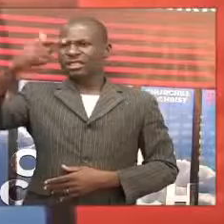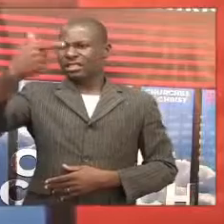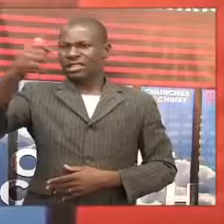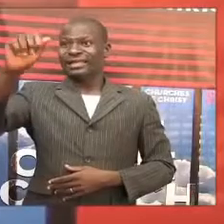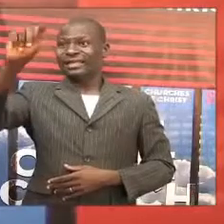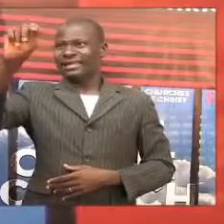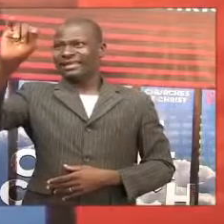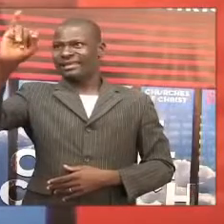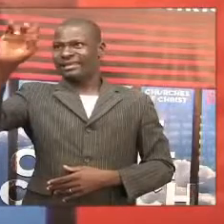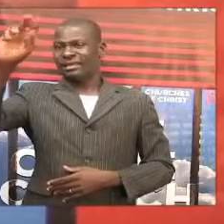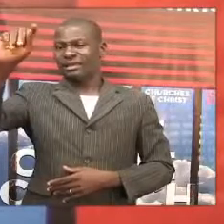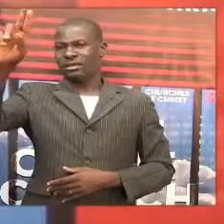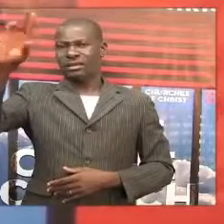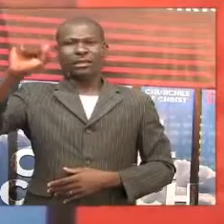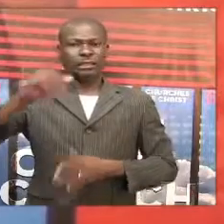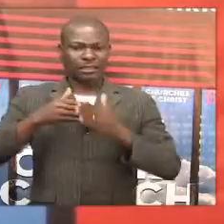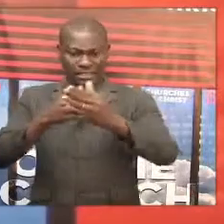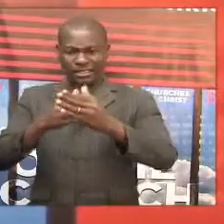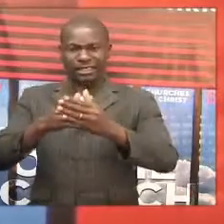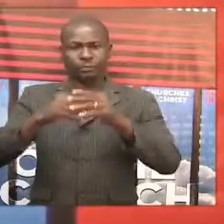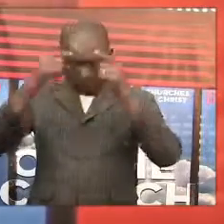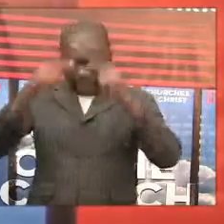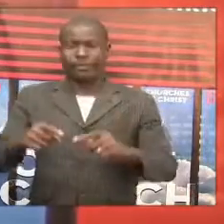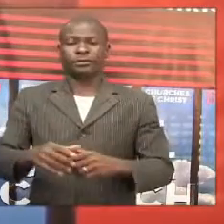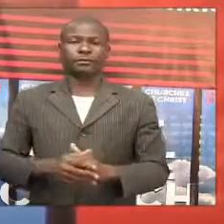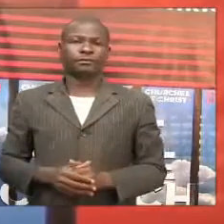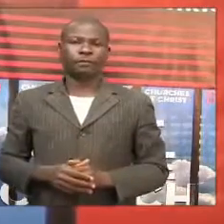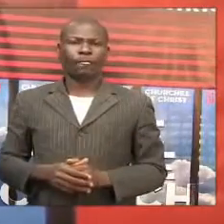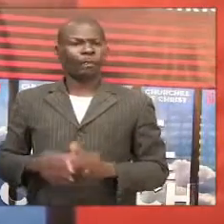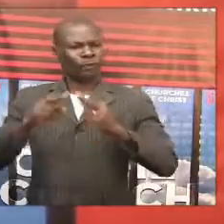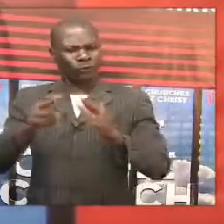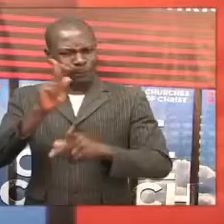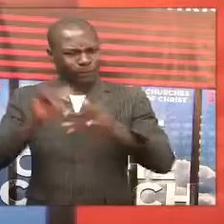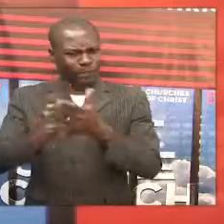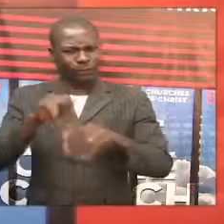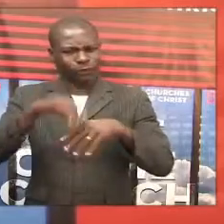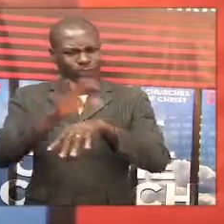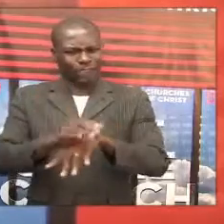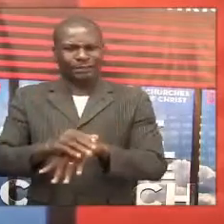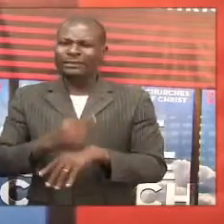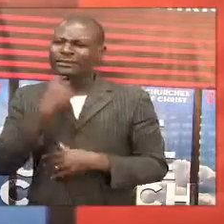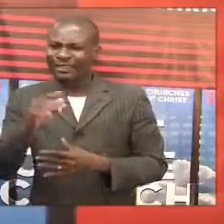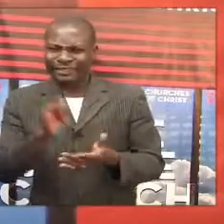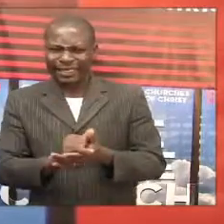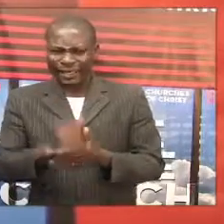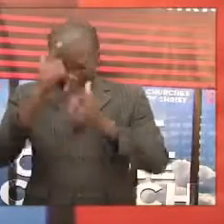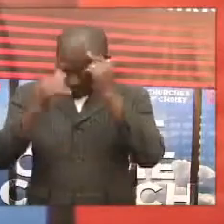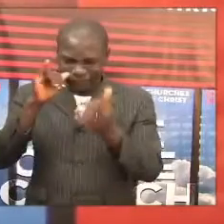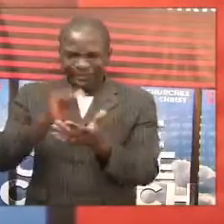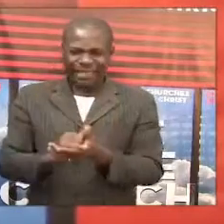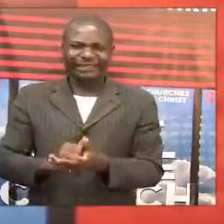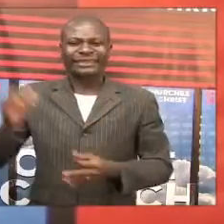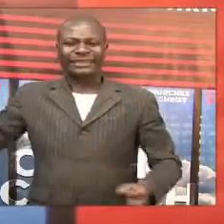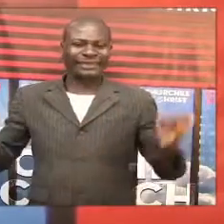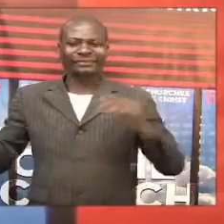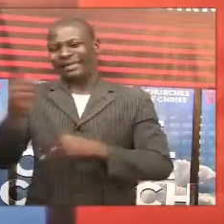we say esie ene so mo kwa so meme de be kotu we abeka chira so nunti yesi atemuda kra no homeda anya na me homeda